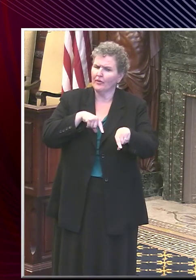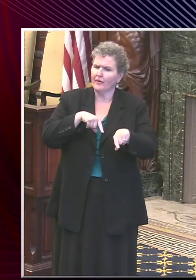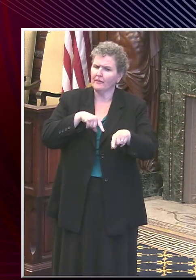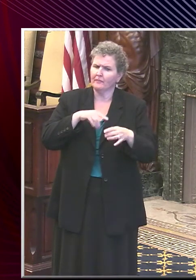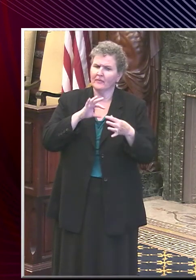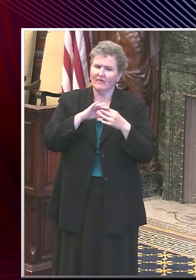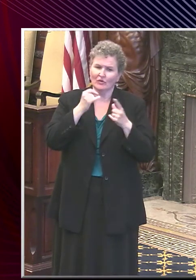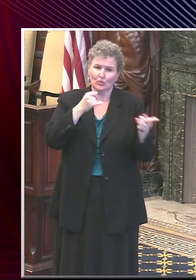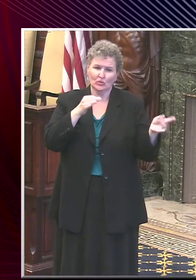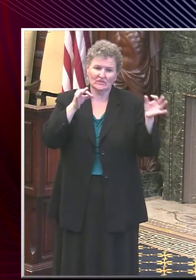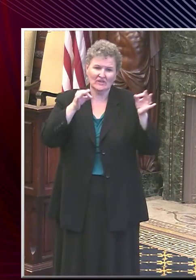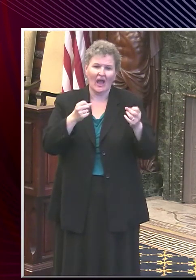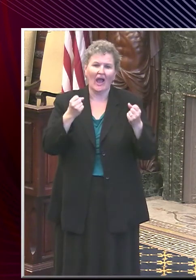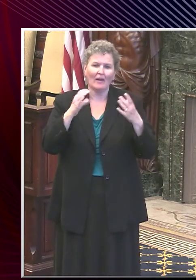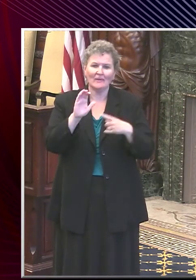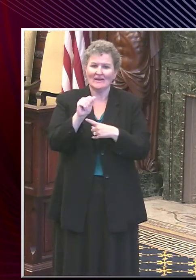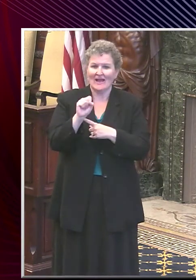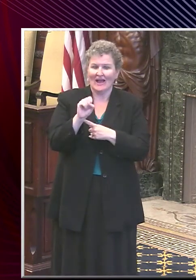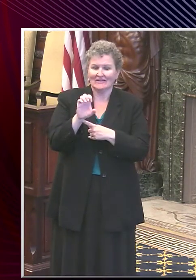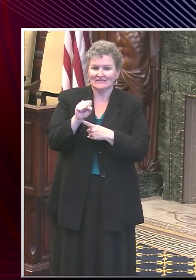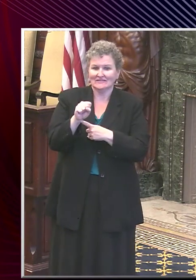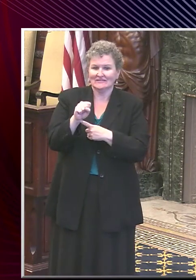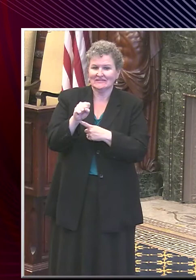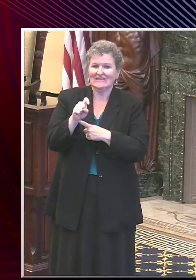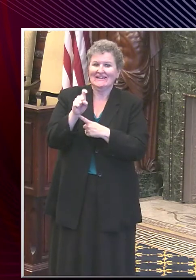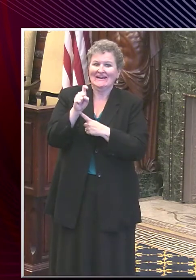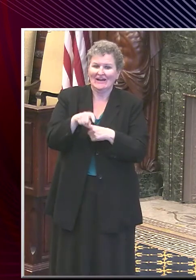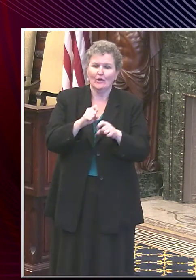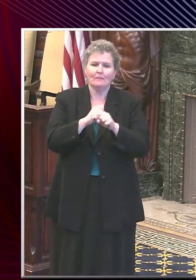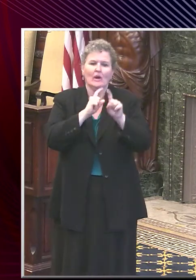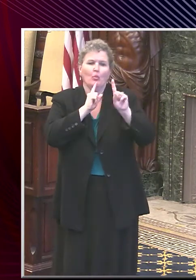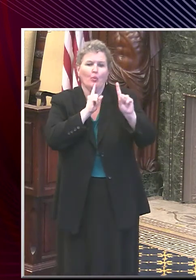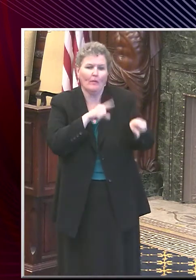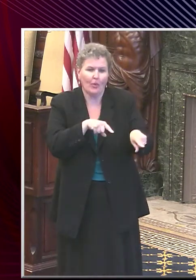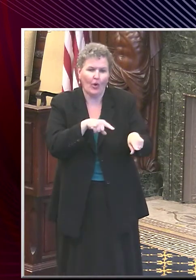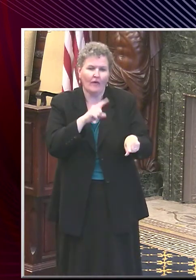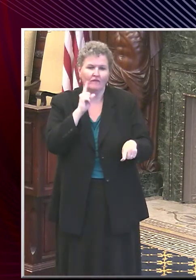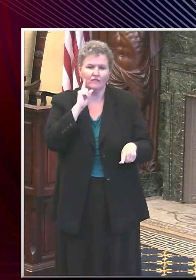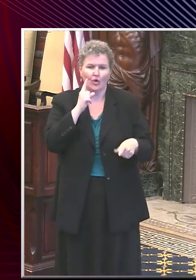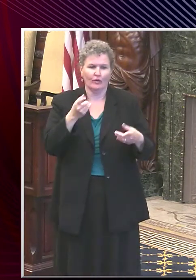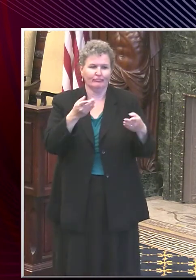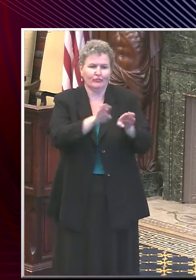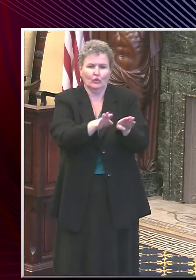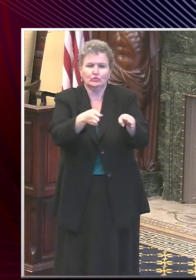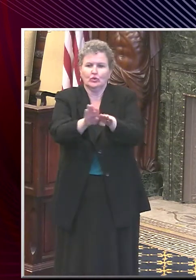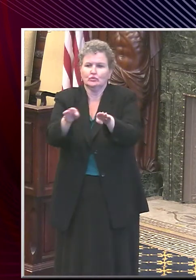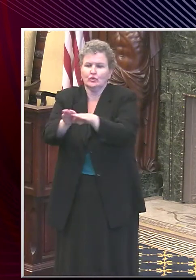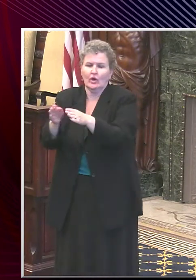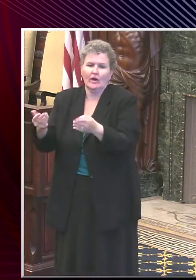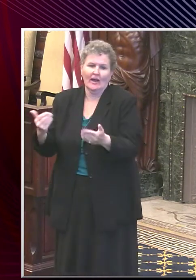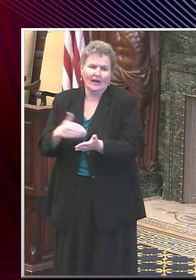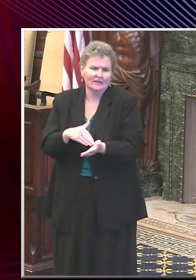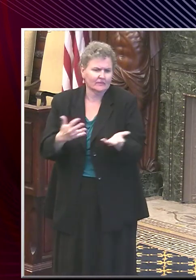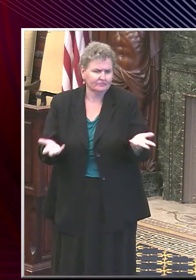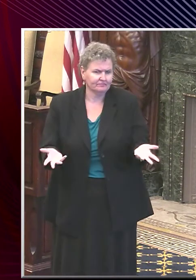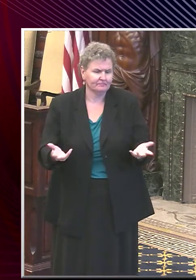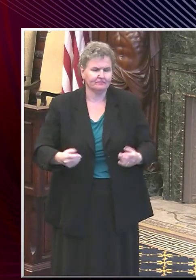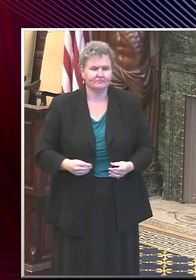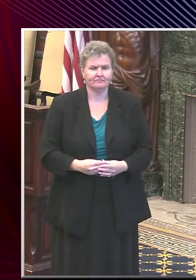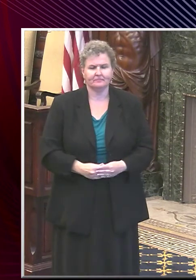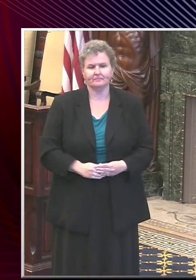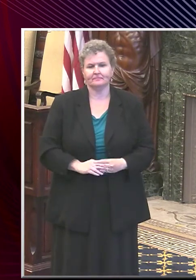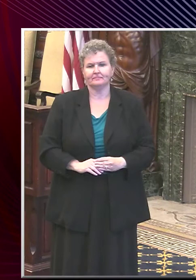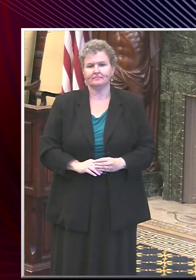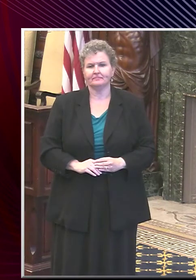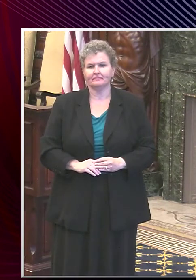again, taking into account what Dr. Farley has said about the impact on the economy and on the social life in the city? Yeah, I don't